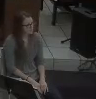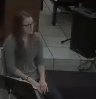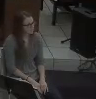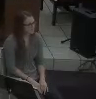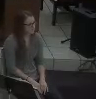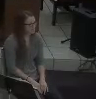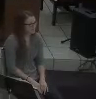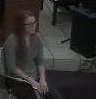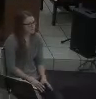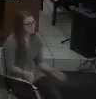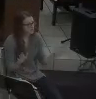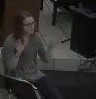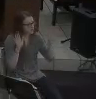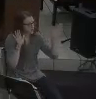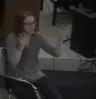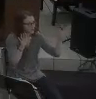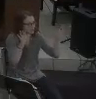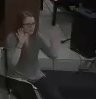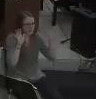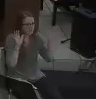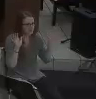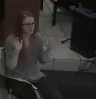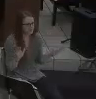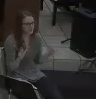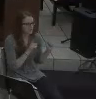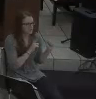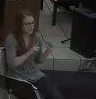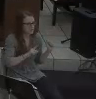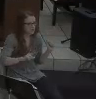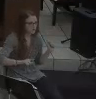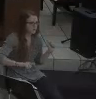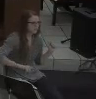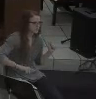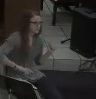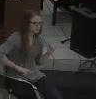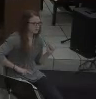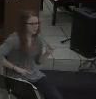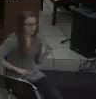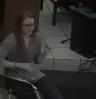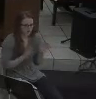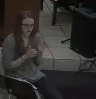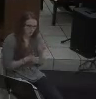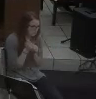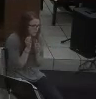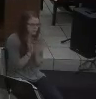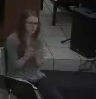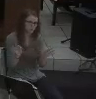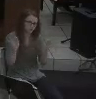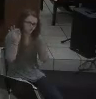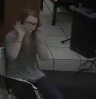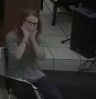above. Great is the Lord and most worthy